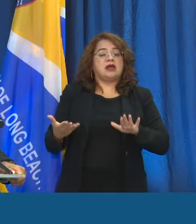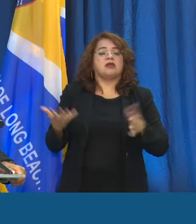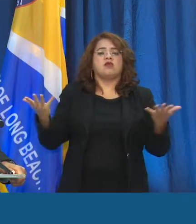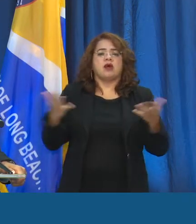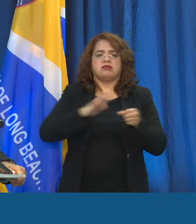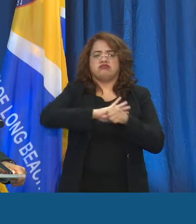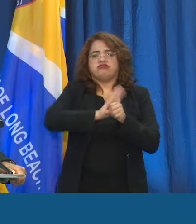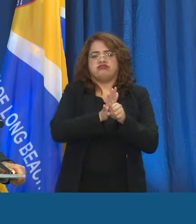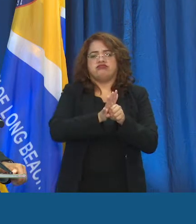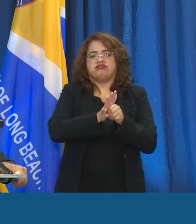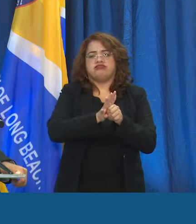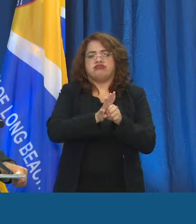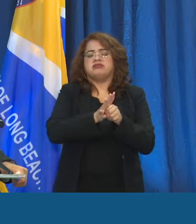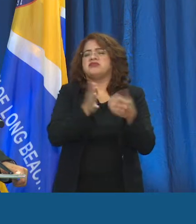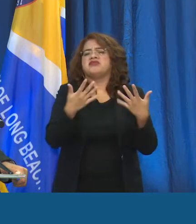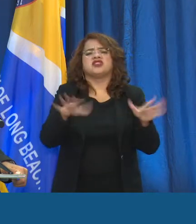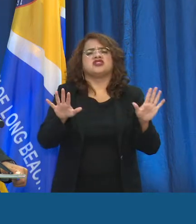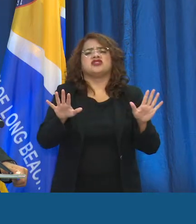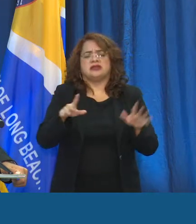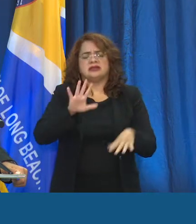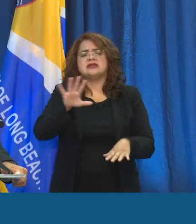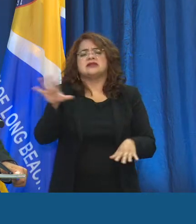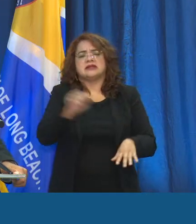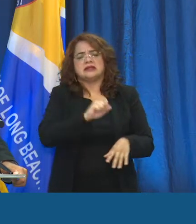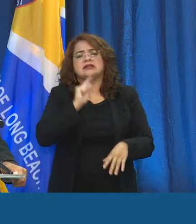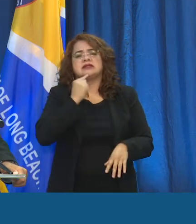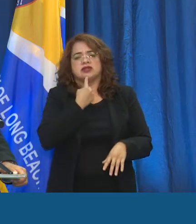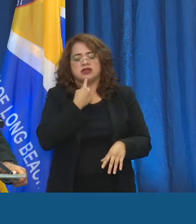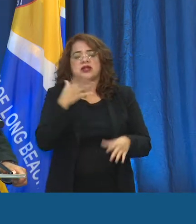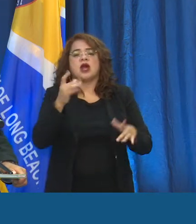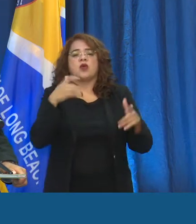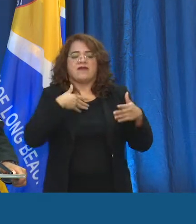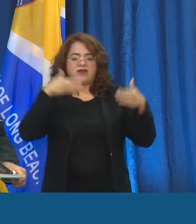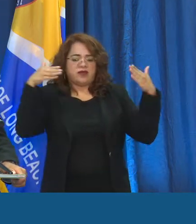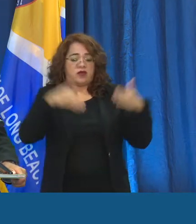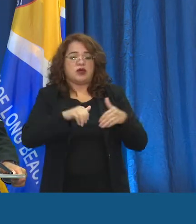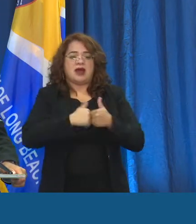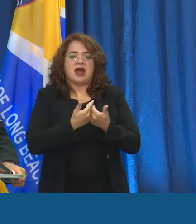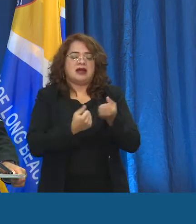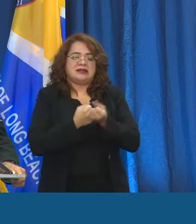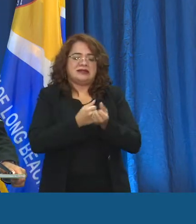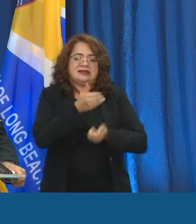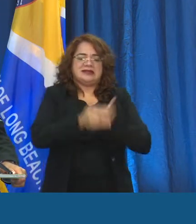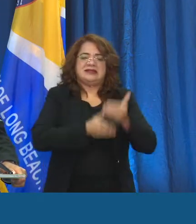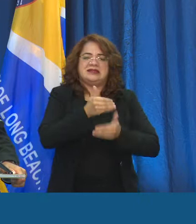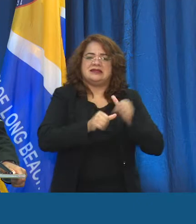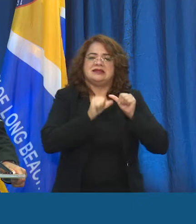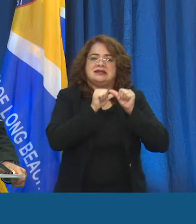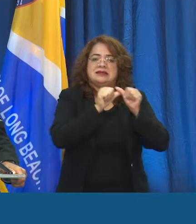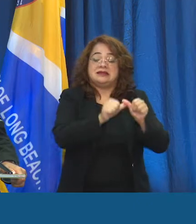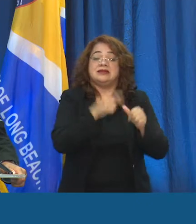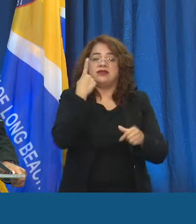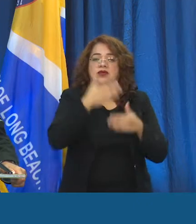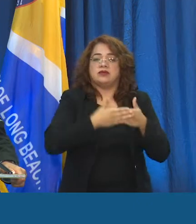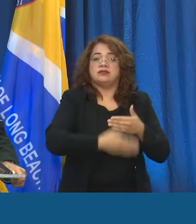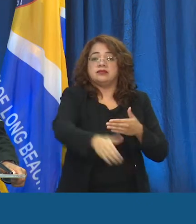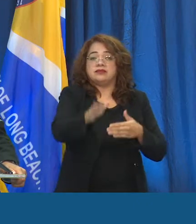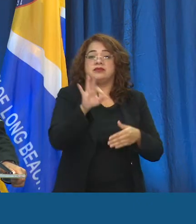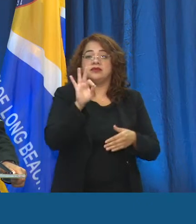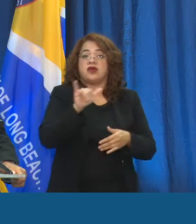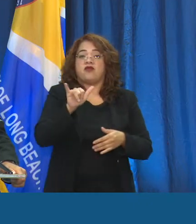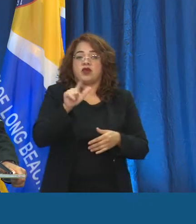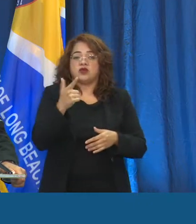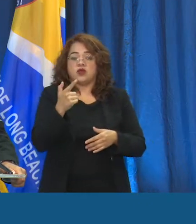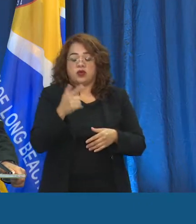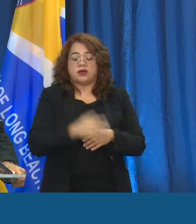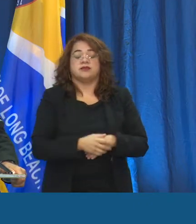and it must be the centerpiece of how we budget this year and moving forward. We also know that we can expect COVID-19 to